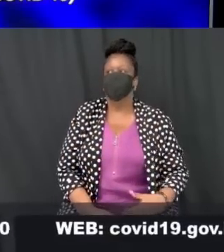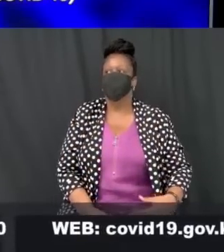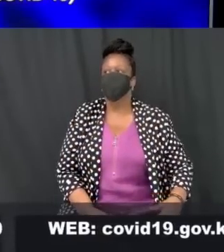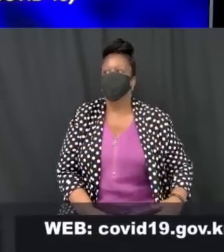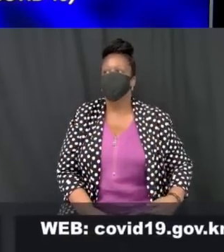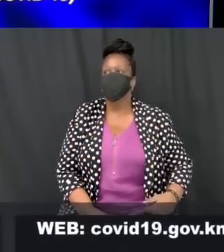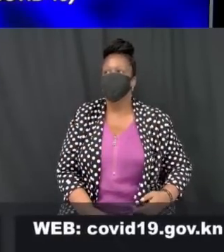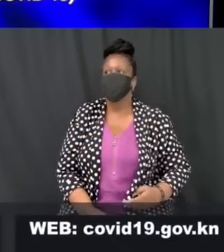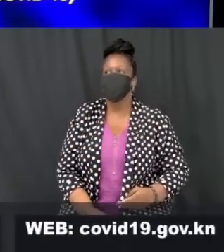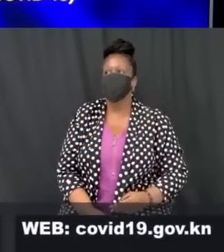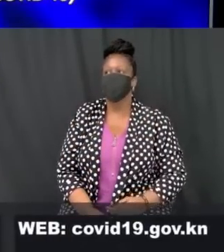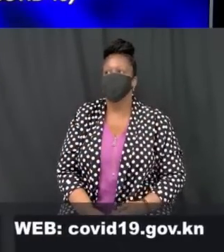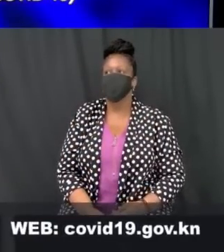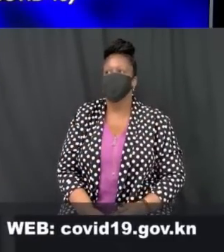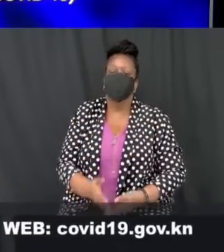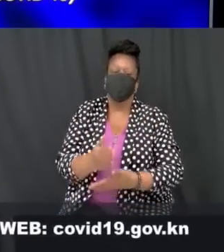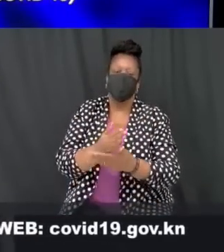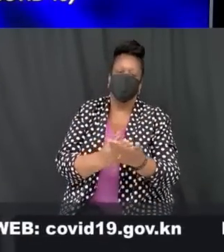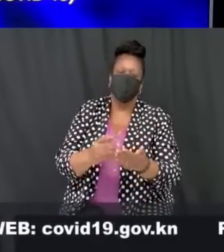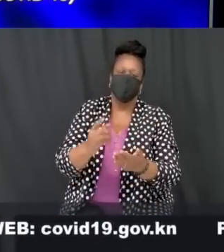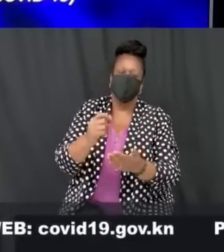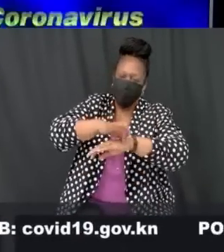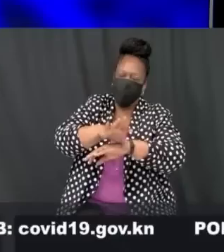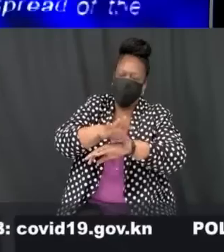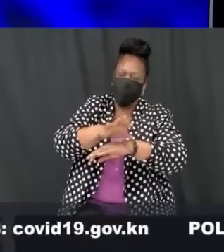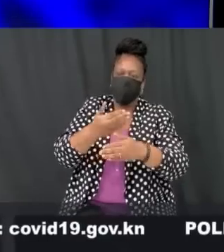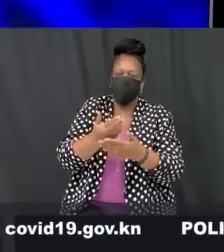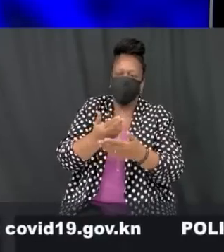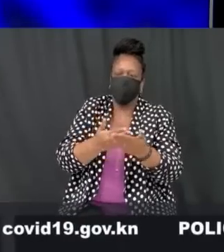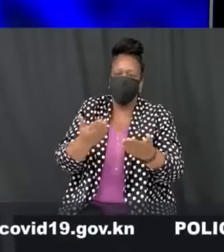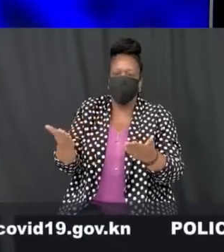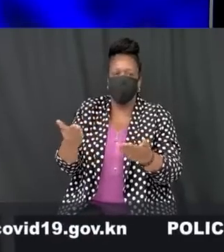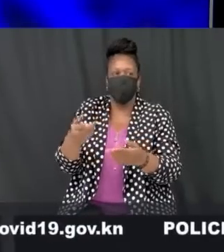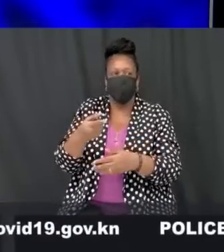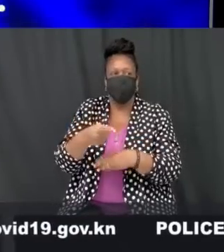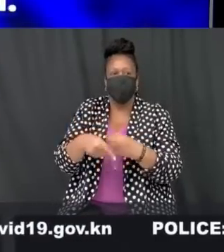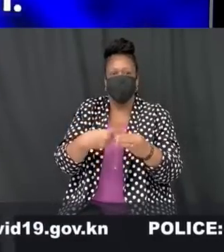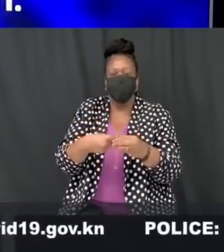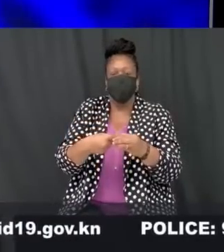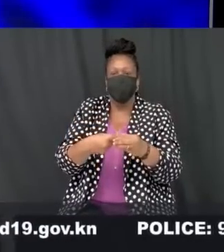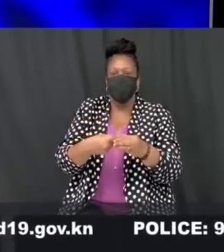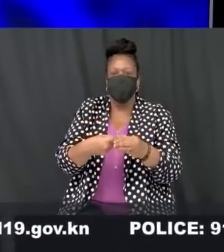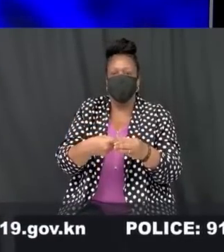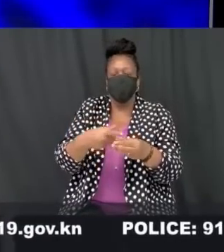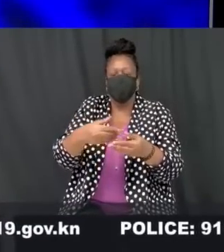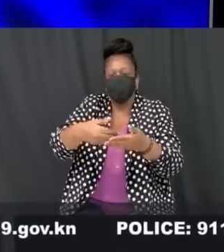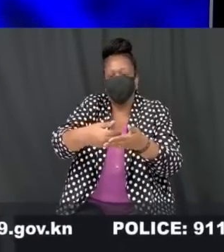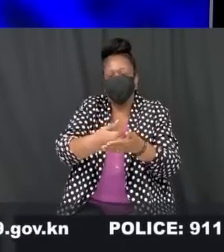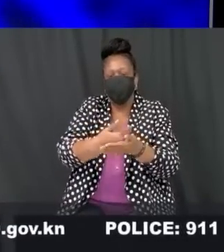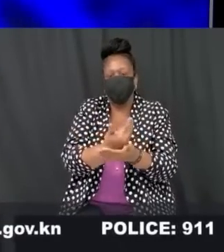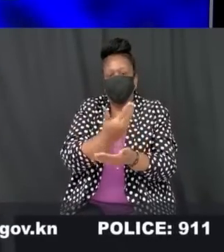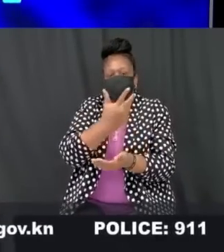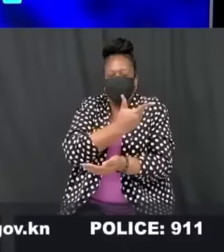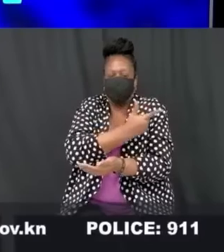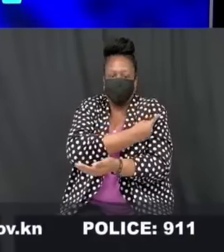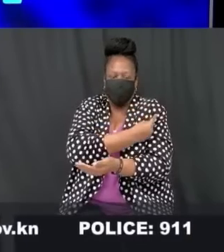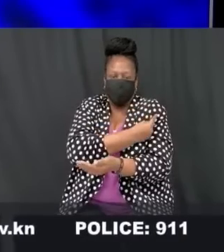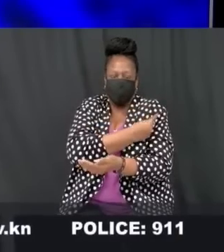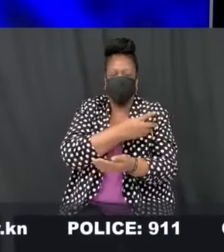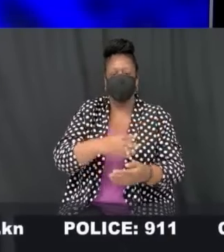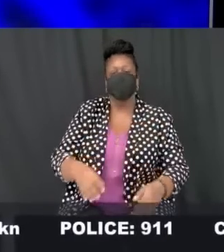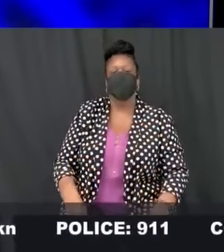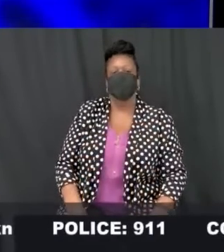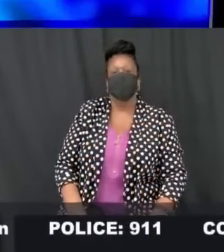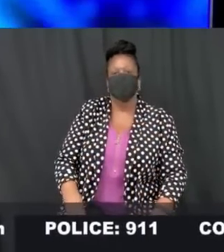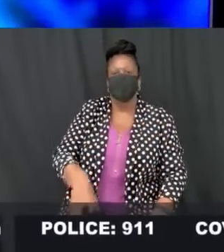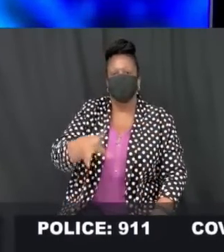Somebody sent me something about the Pfizer vaccine. The Food and Drug Administration in the